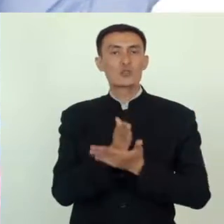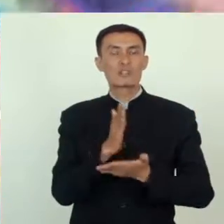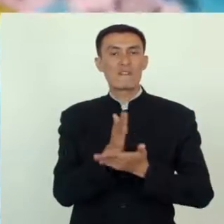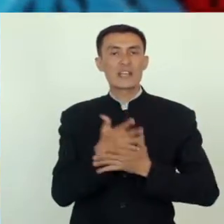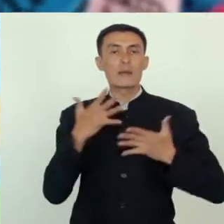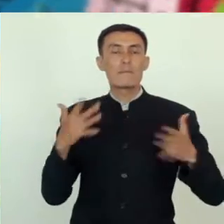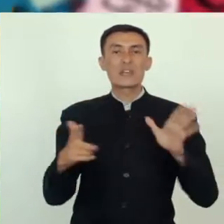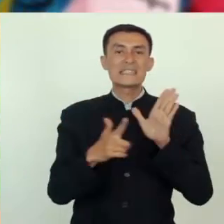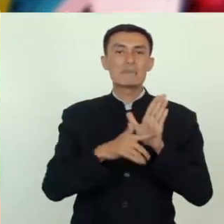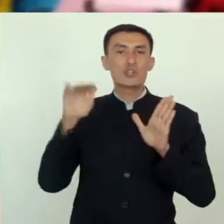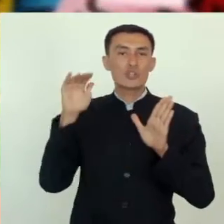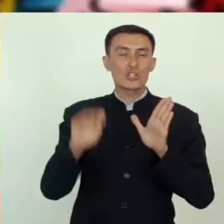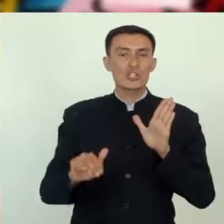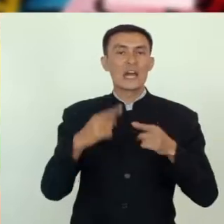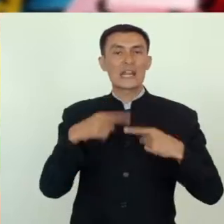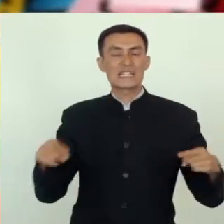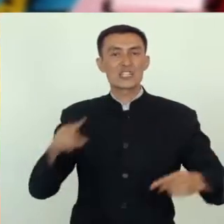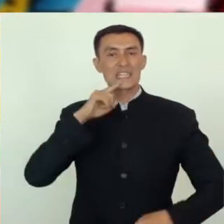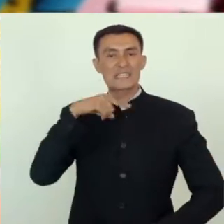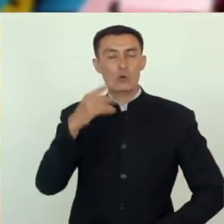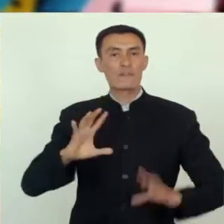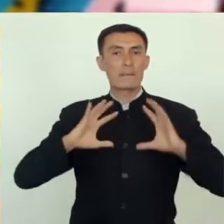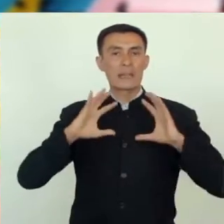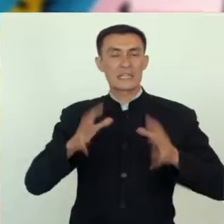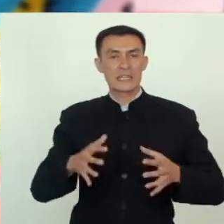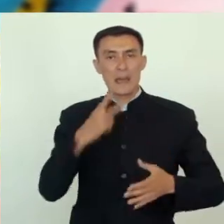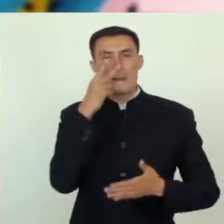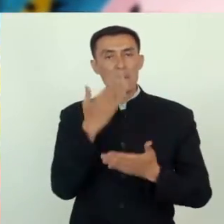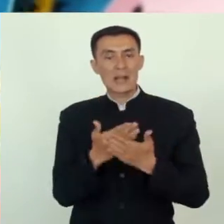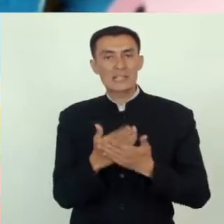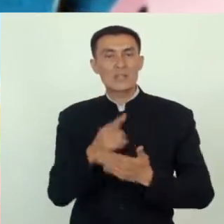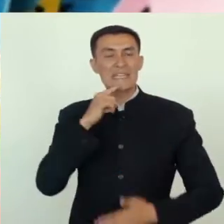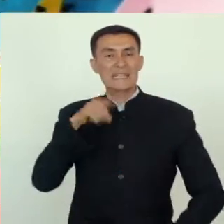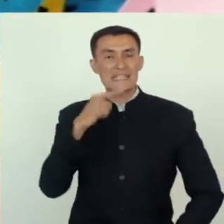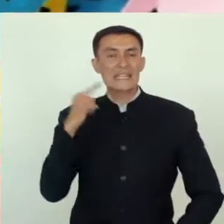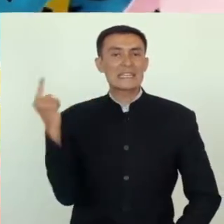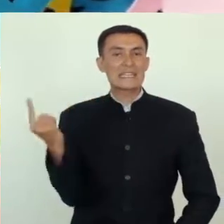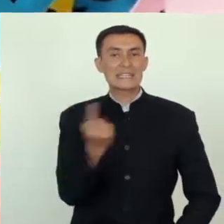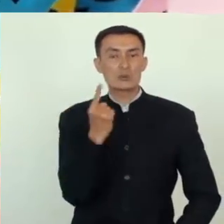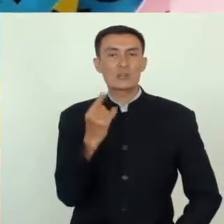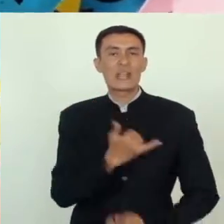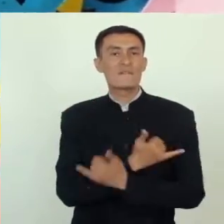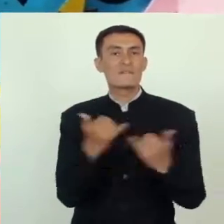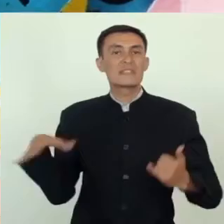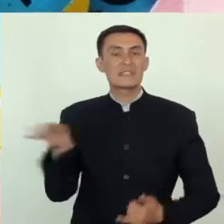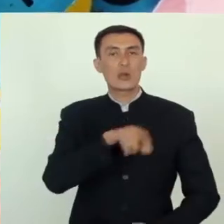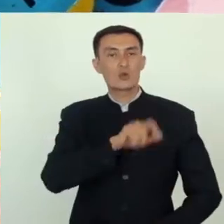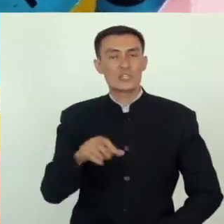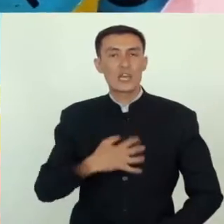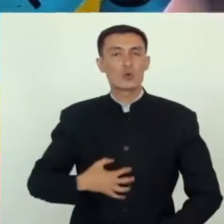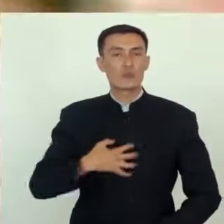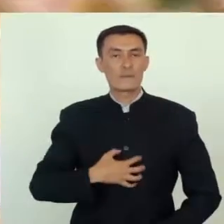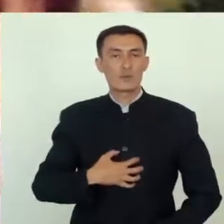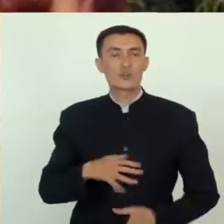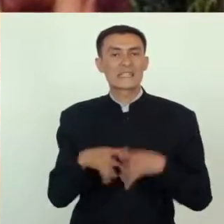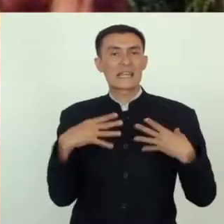more than 7,000 different languages on the planet demonstrates that language is a universal for all people's key social needs.